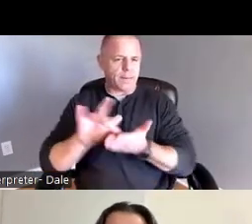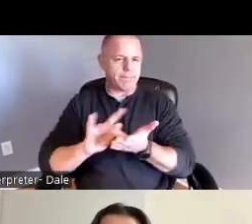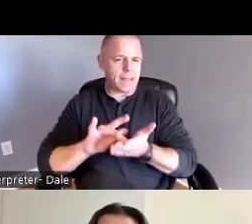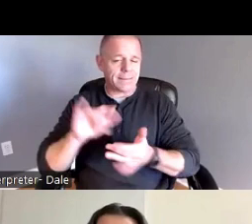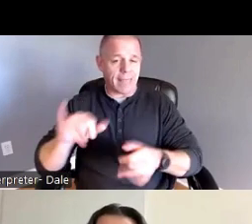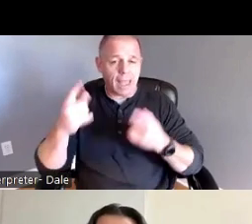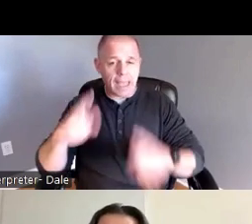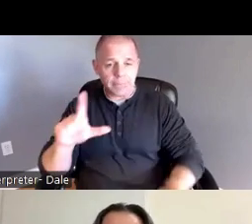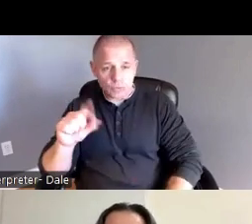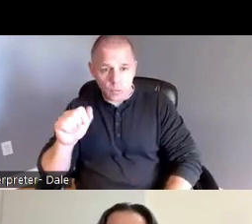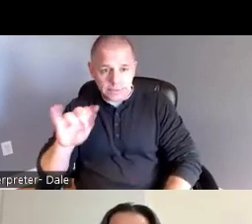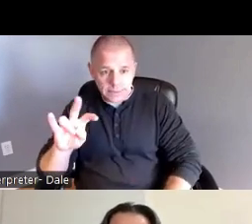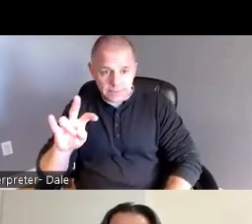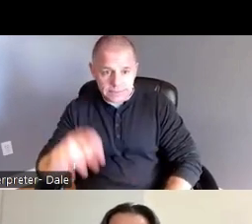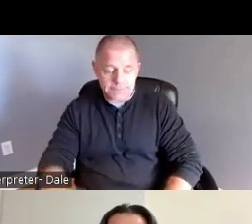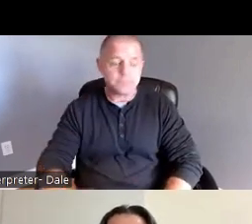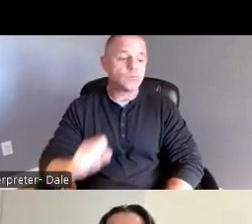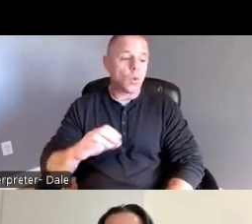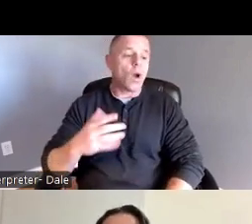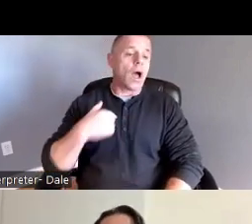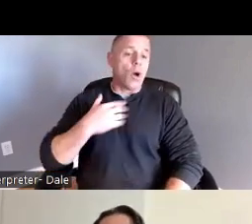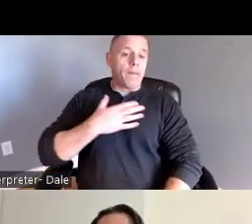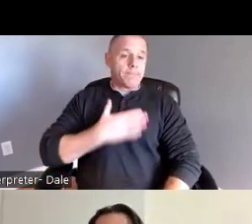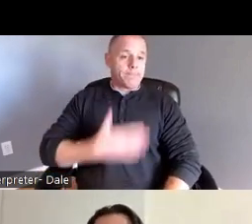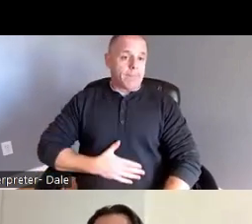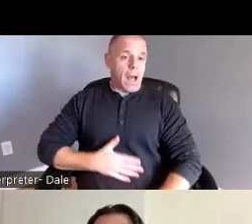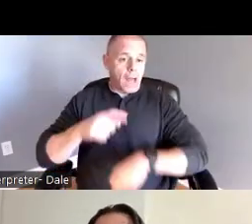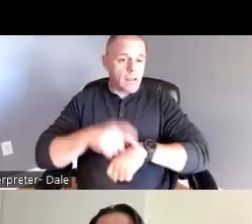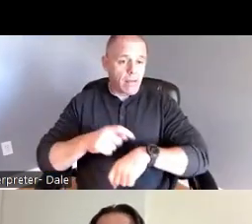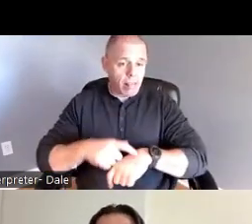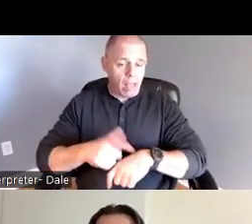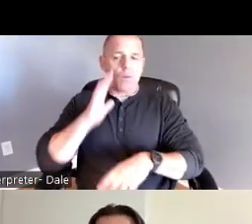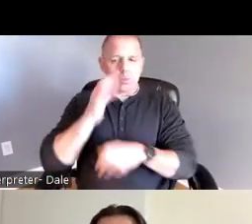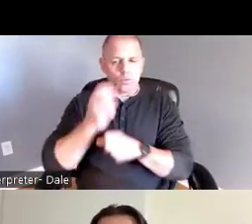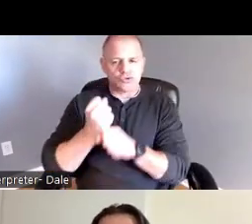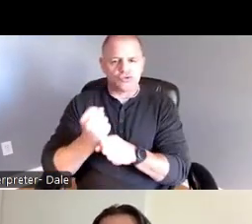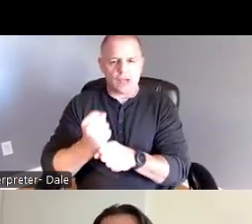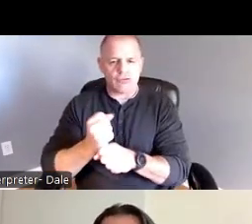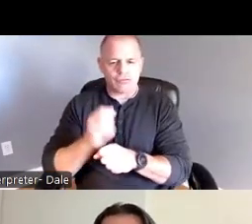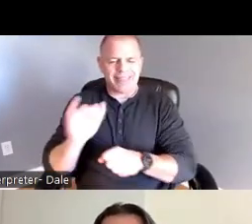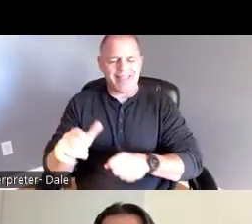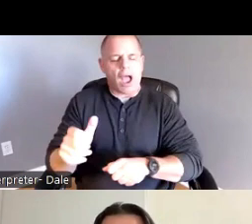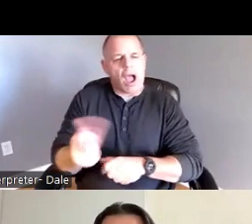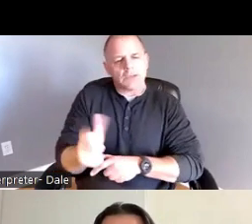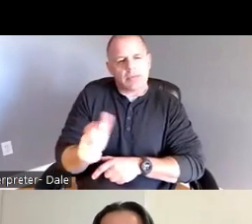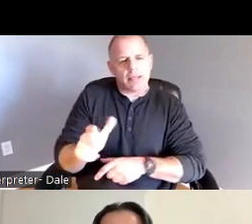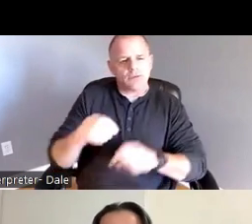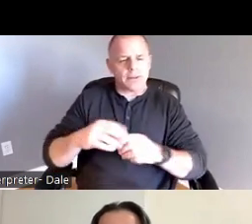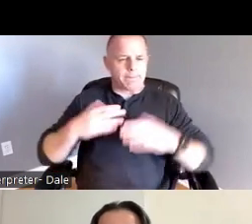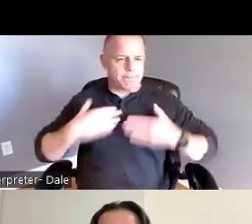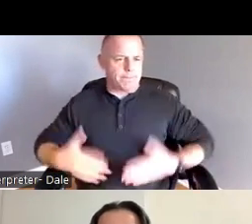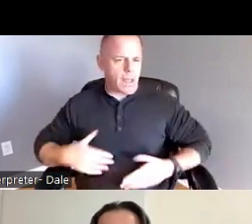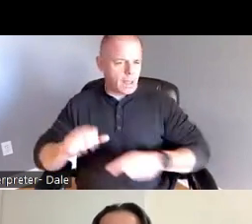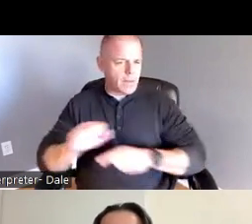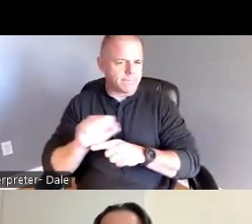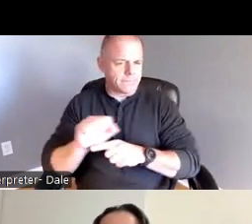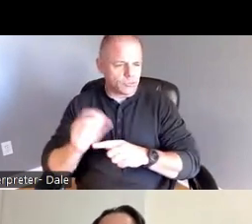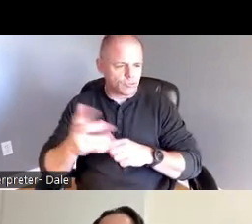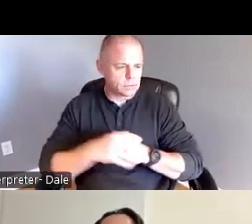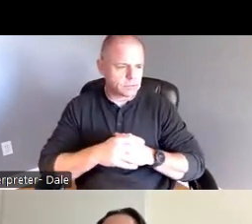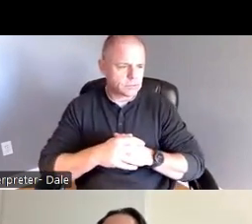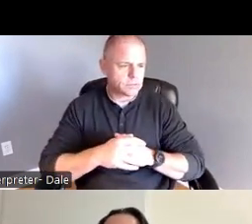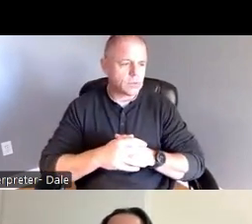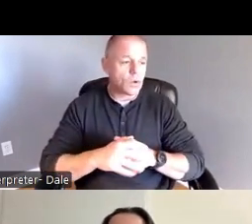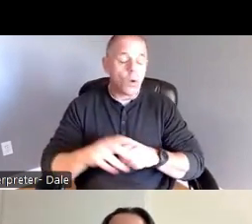our circadian clocks, our body clocks, they will generate these oscillations in our body functions, but they're also